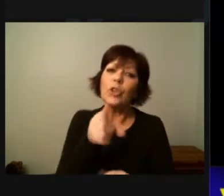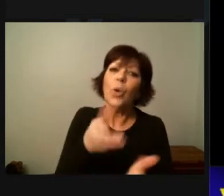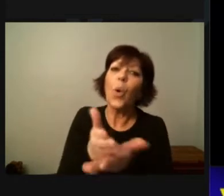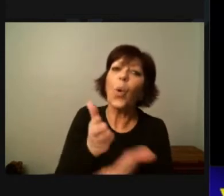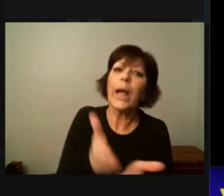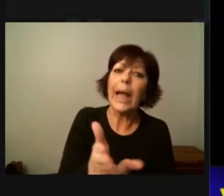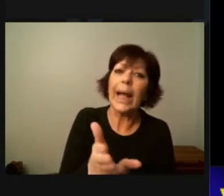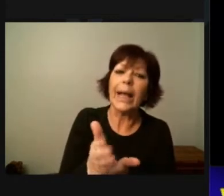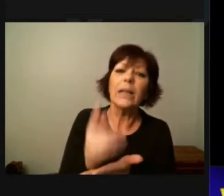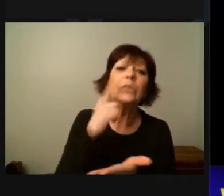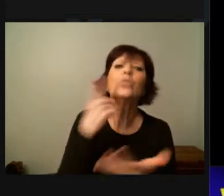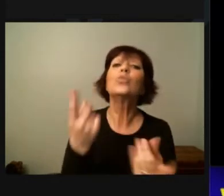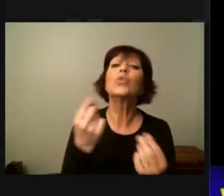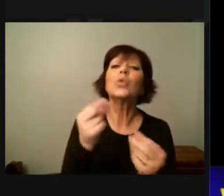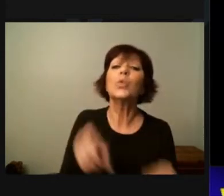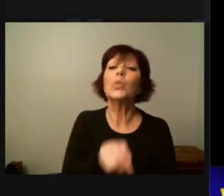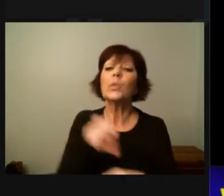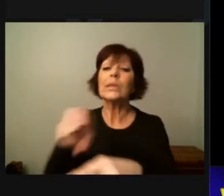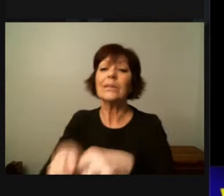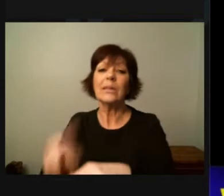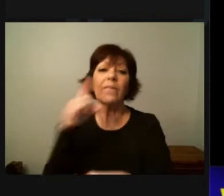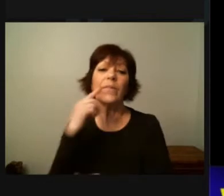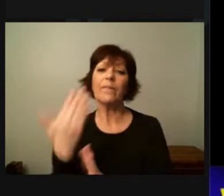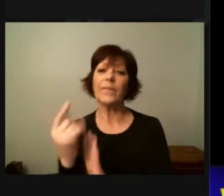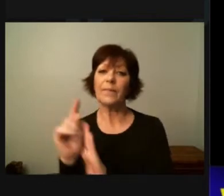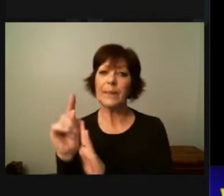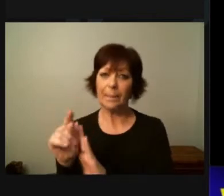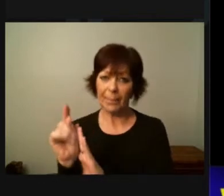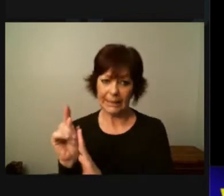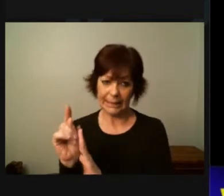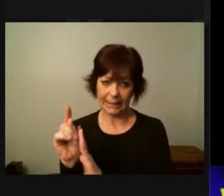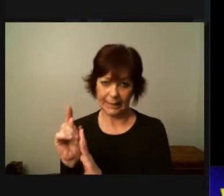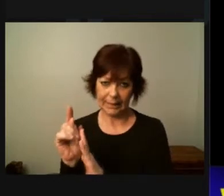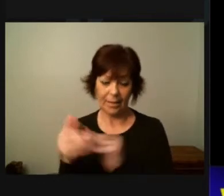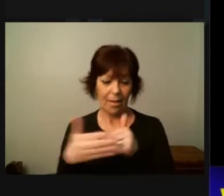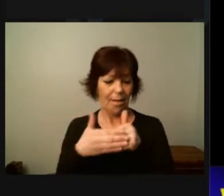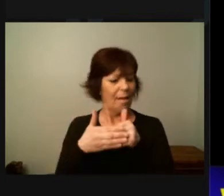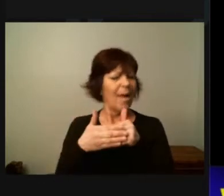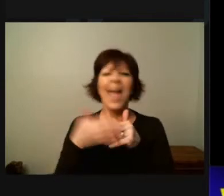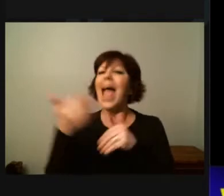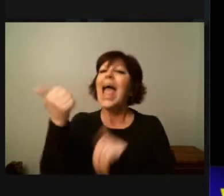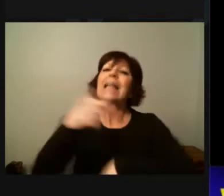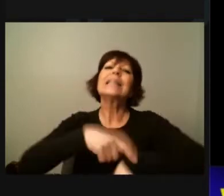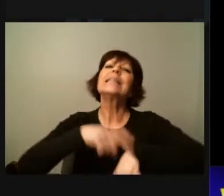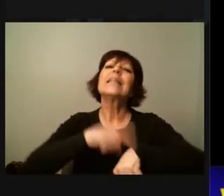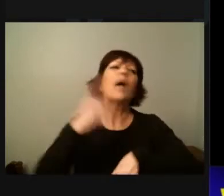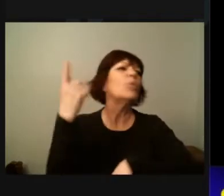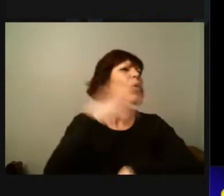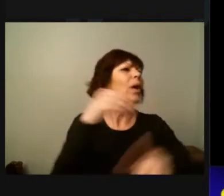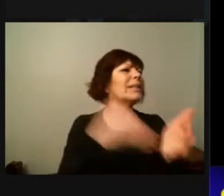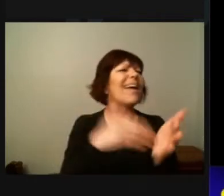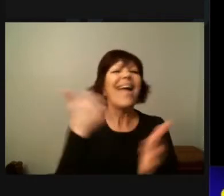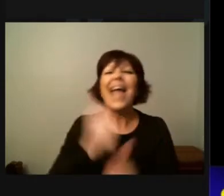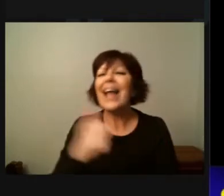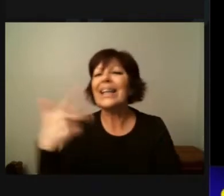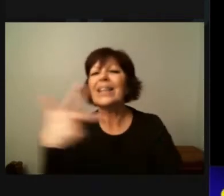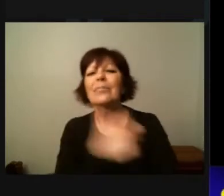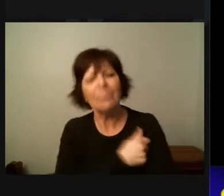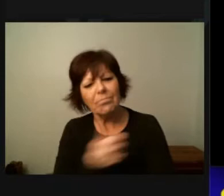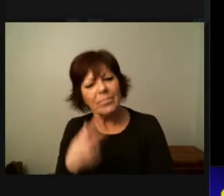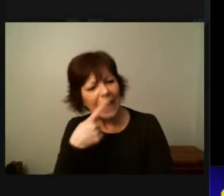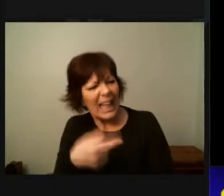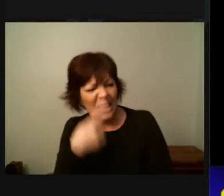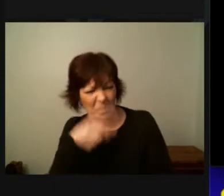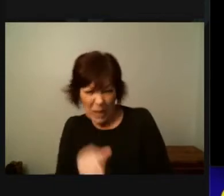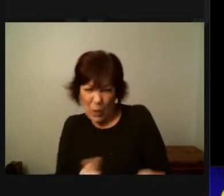for 15 minutes. That is done after any kind of a vaccine. We ask you to wait 15